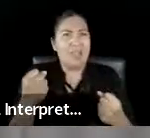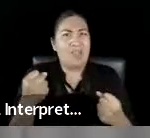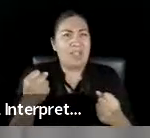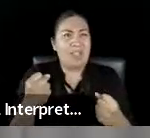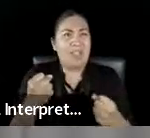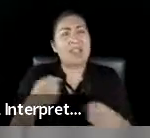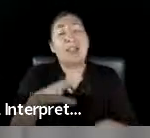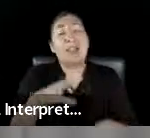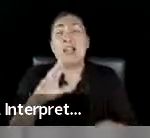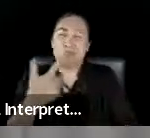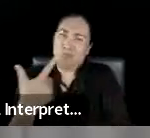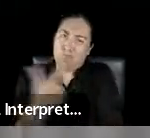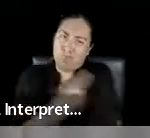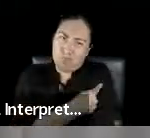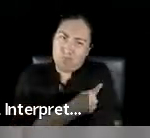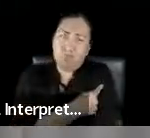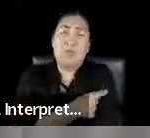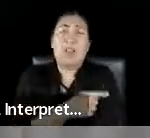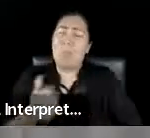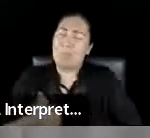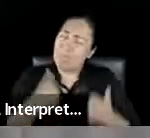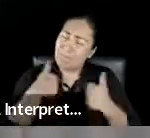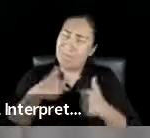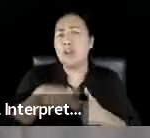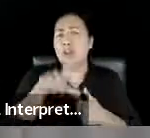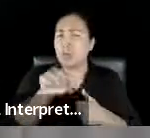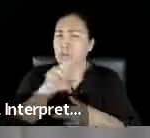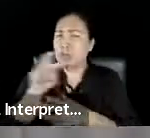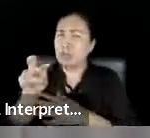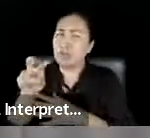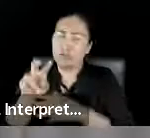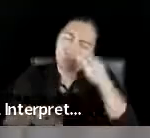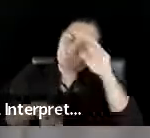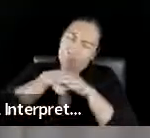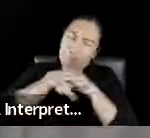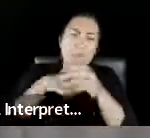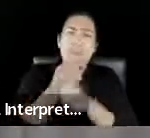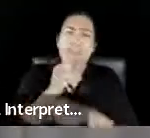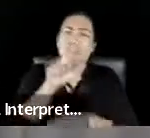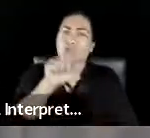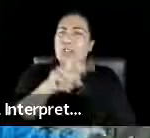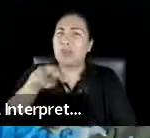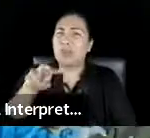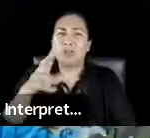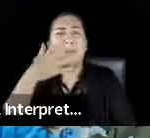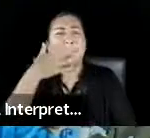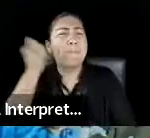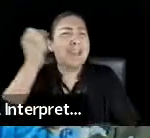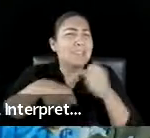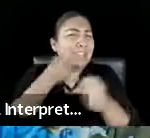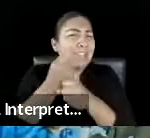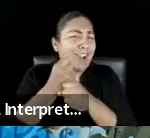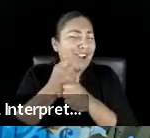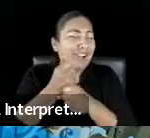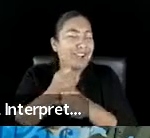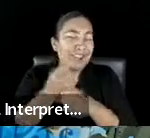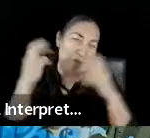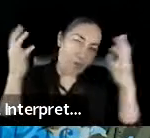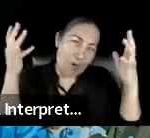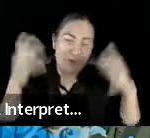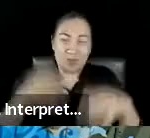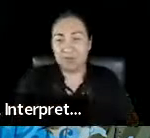today and live 2022 to the fullest. Make 2022 the best year yet. Woo!